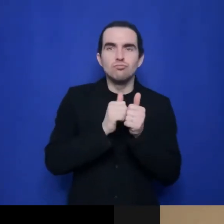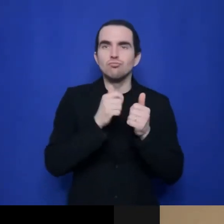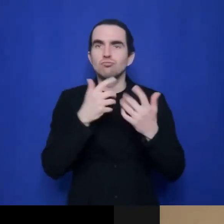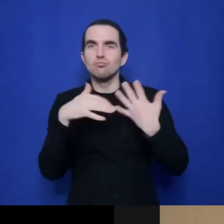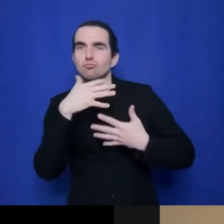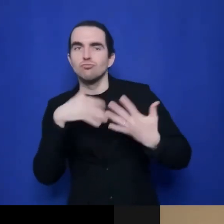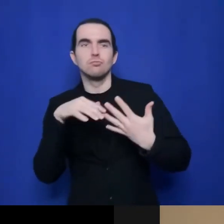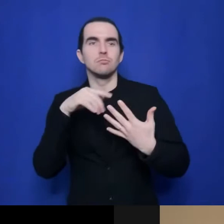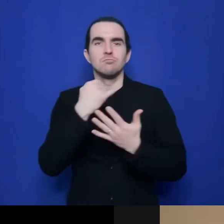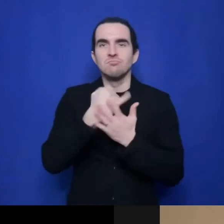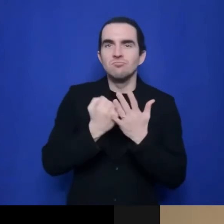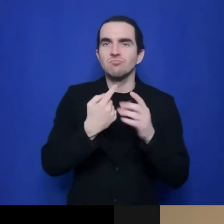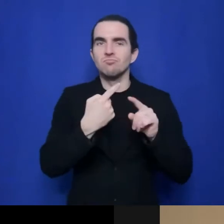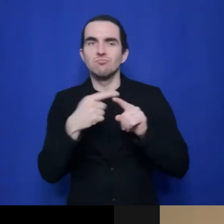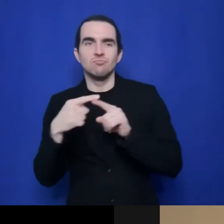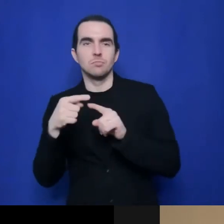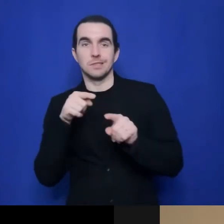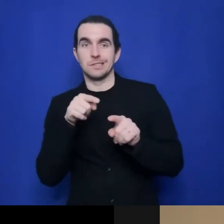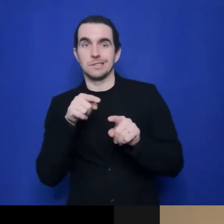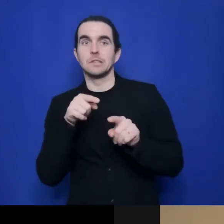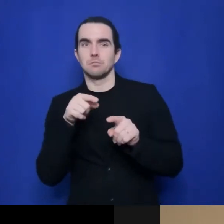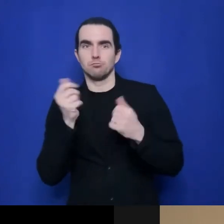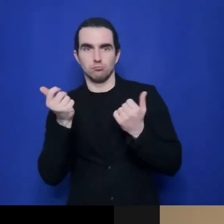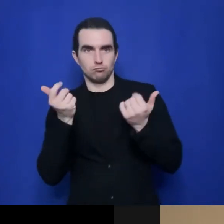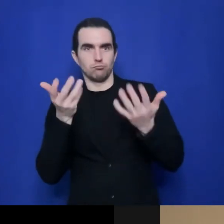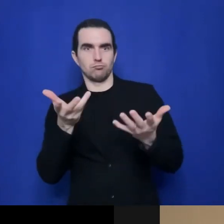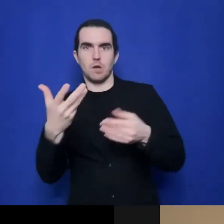sports events and to participate in different spaces.